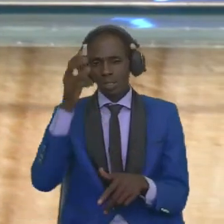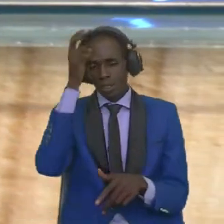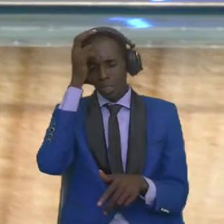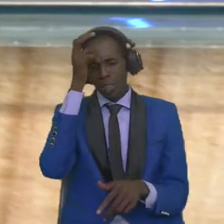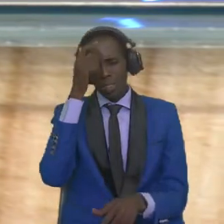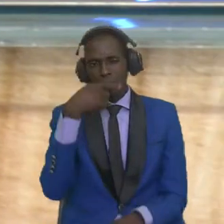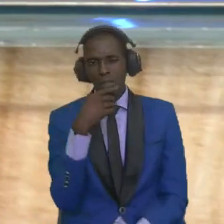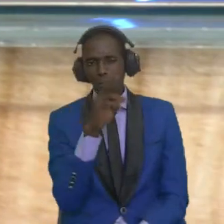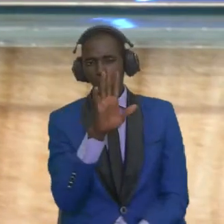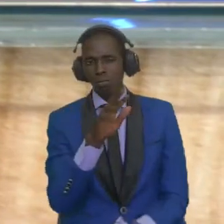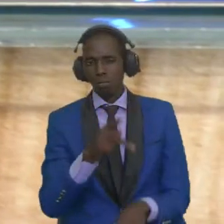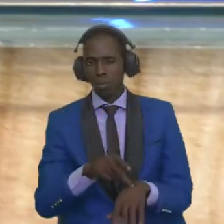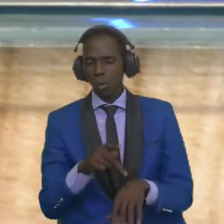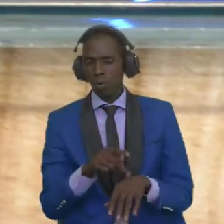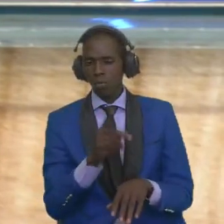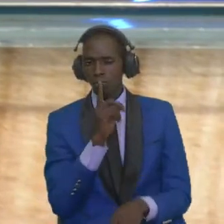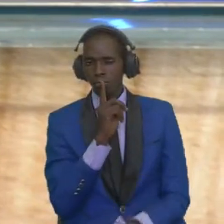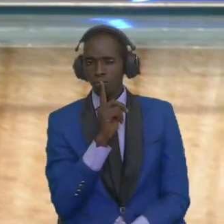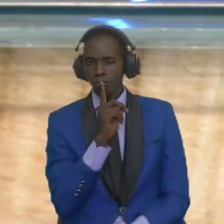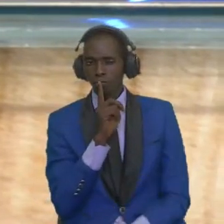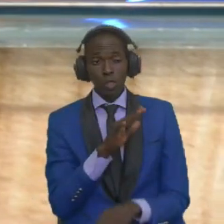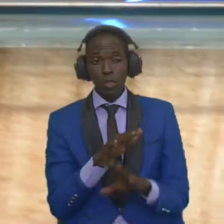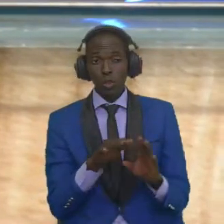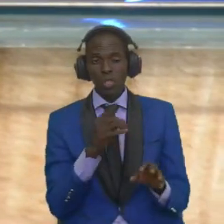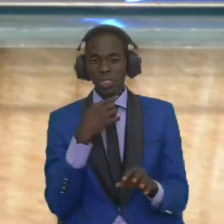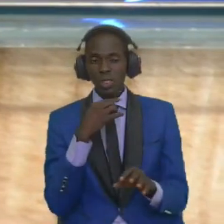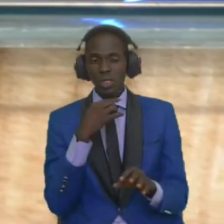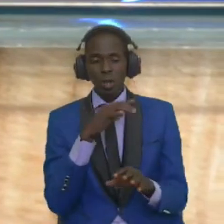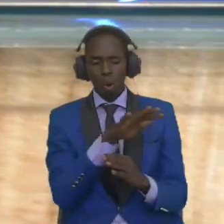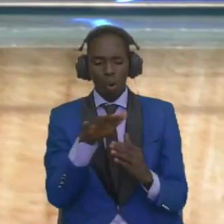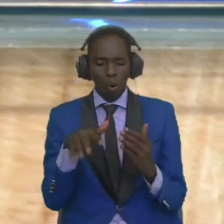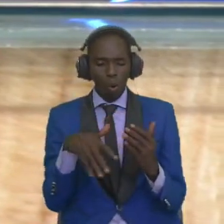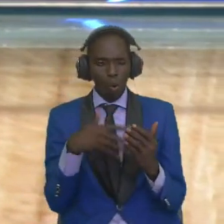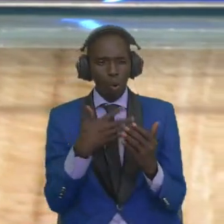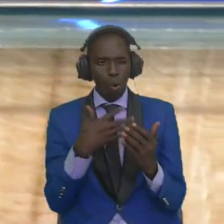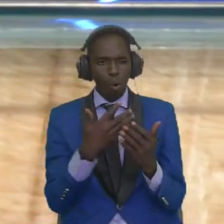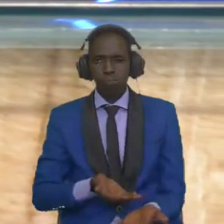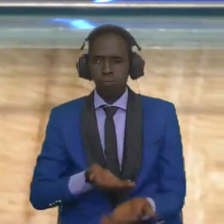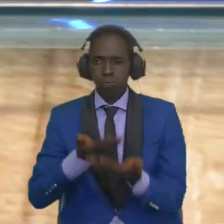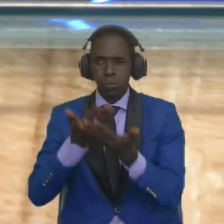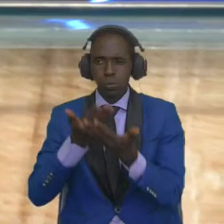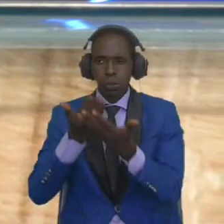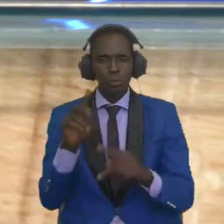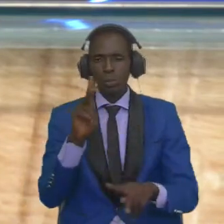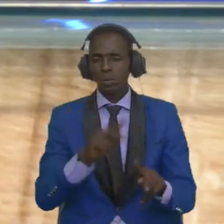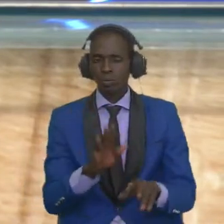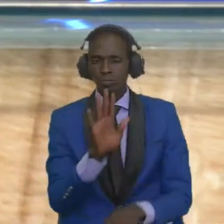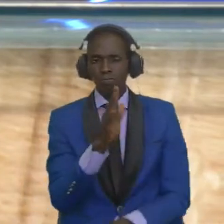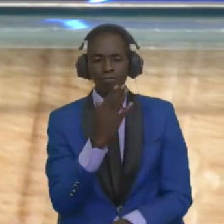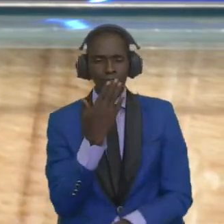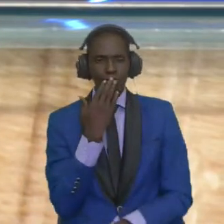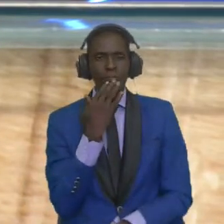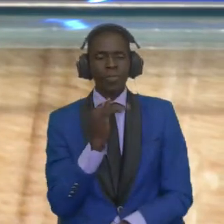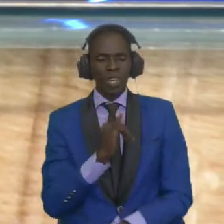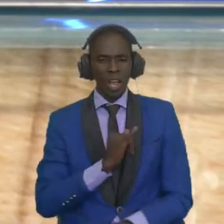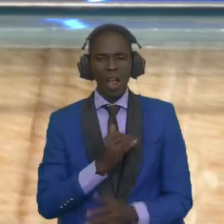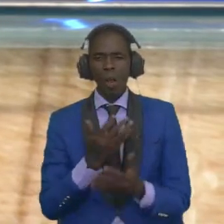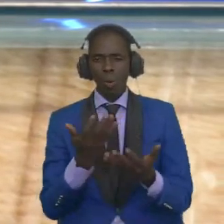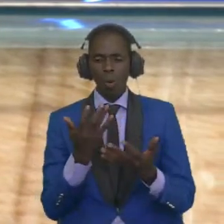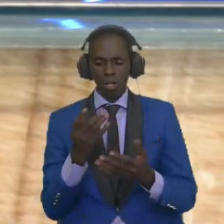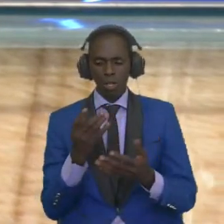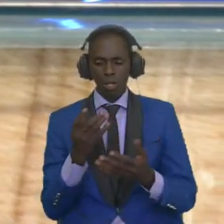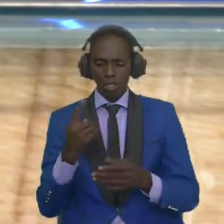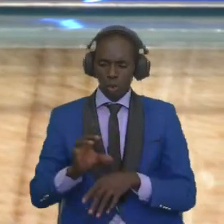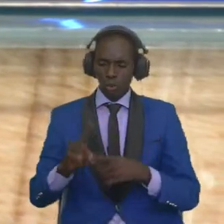give them that revelation. I don't want you to say all this and then encourage the church. I want the church to be weak.